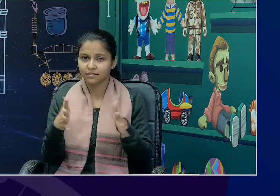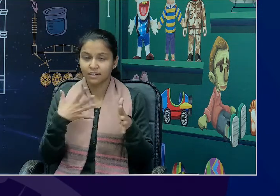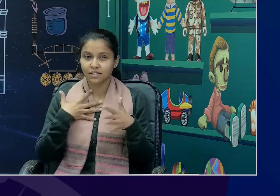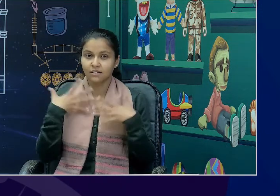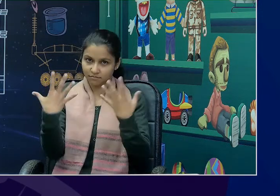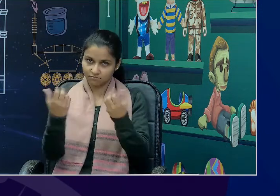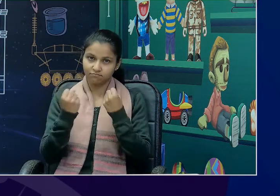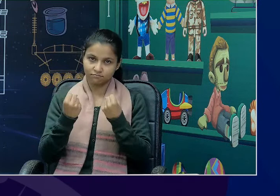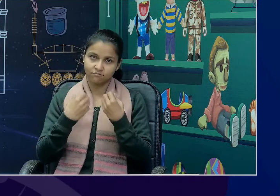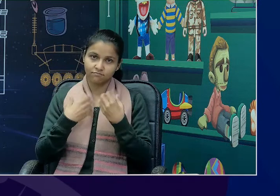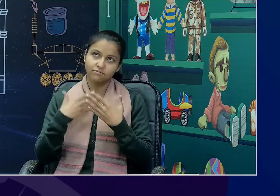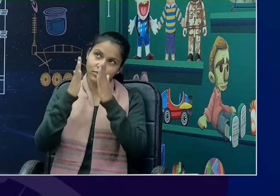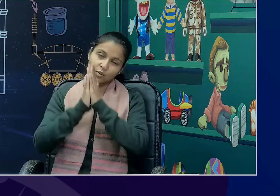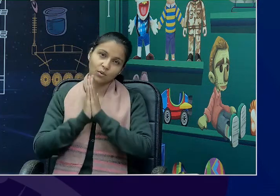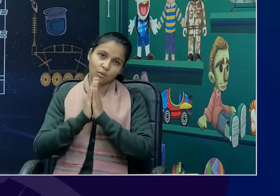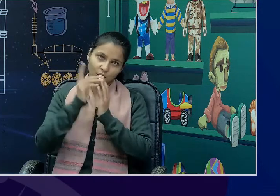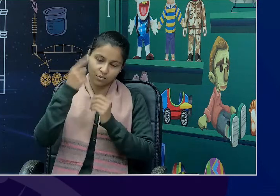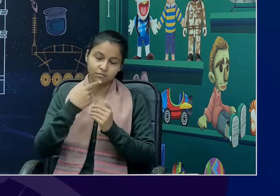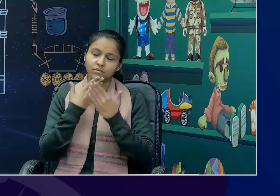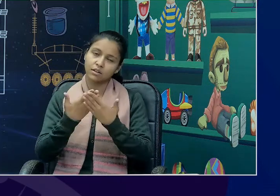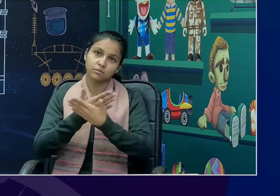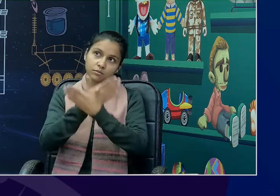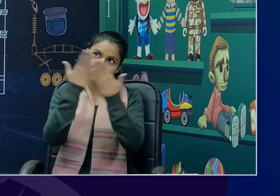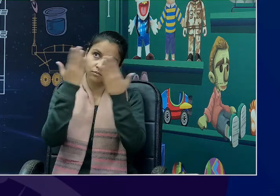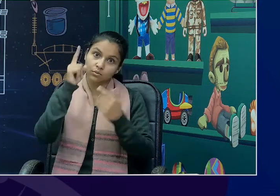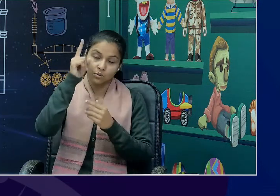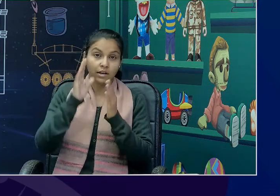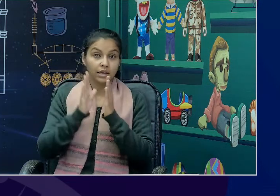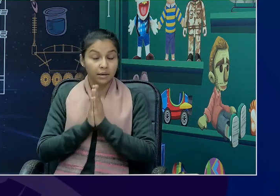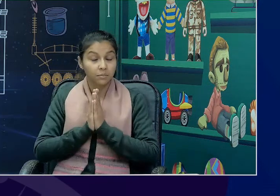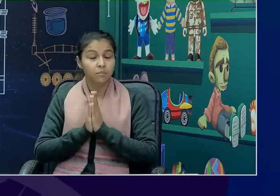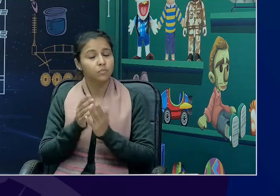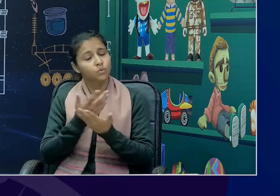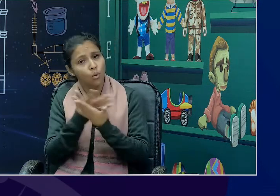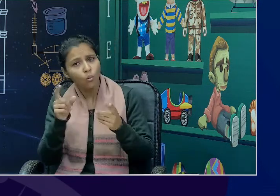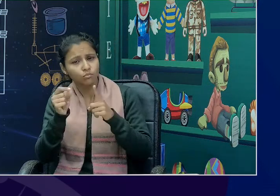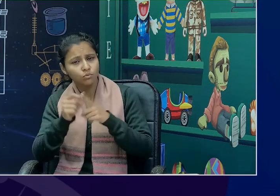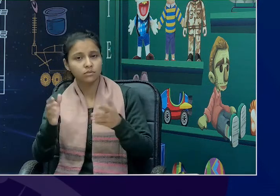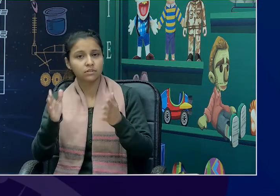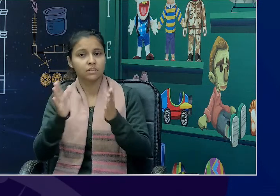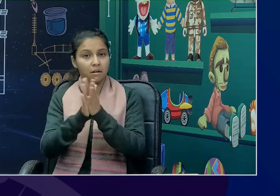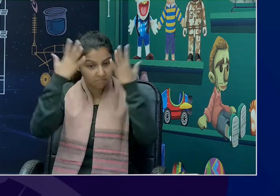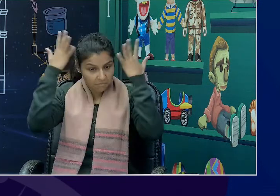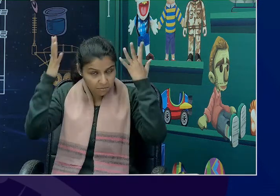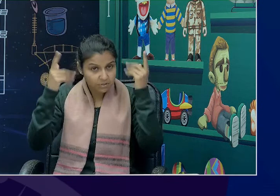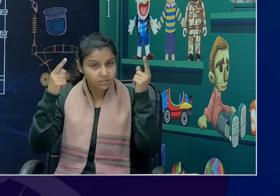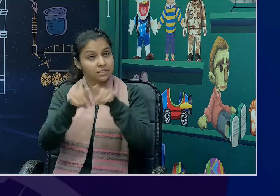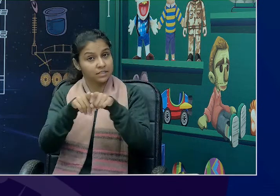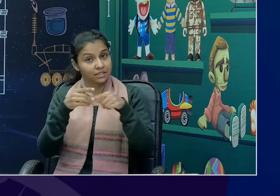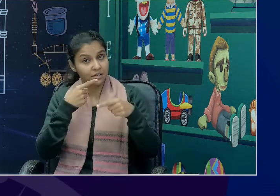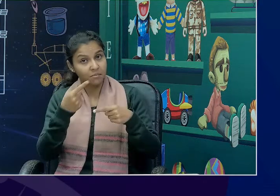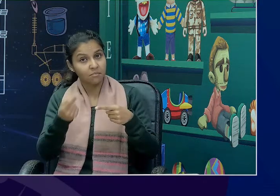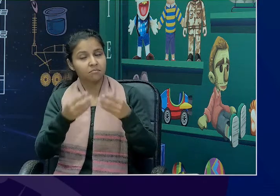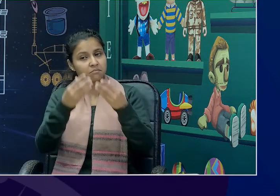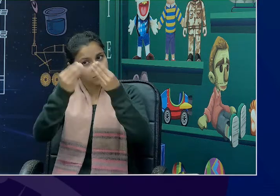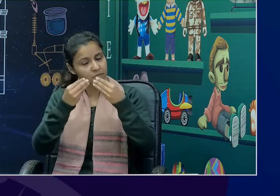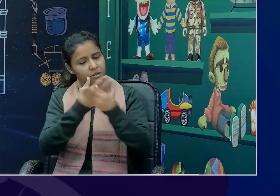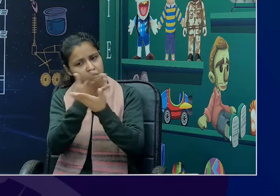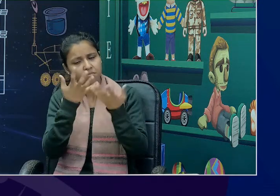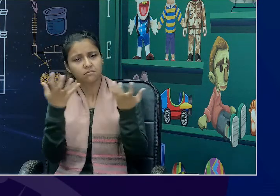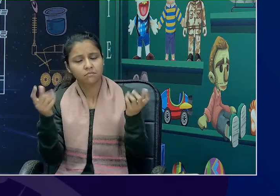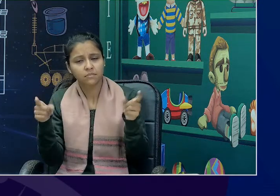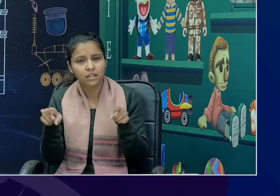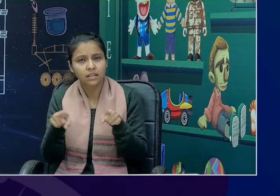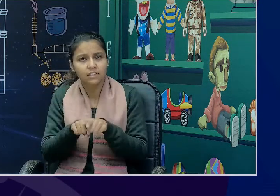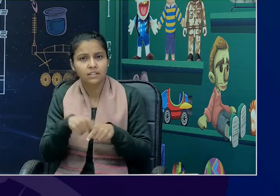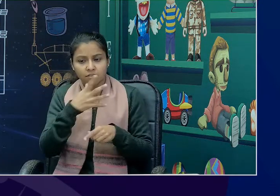got is from God. We should be thankful to him and we should always be appreciative to the fact that God has given us something which